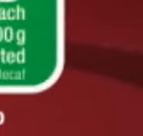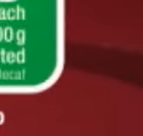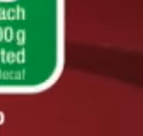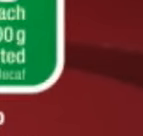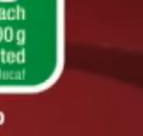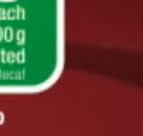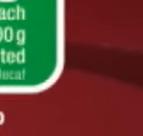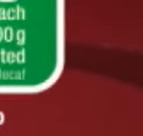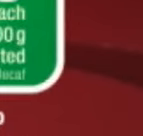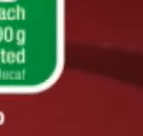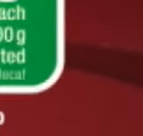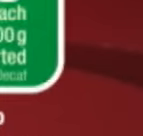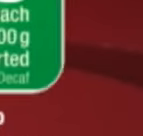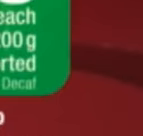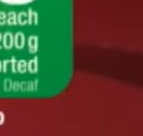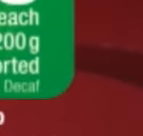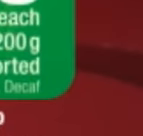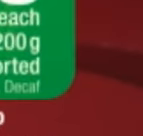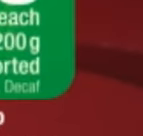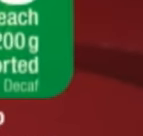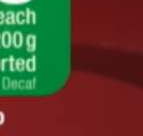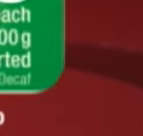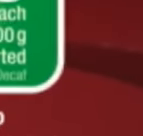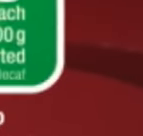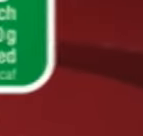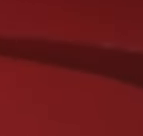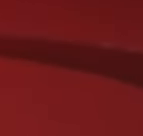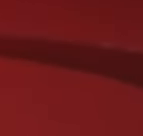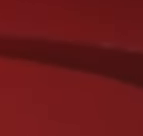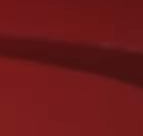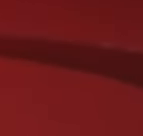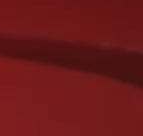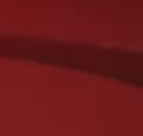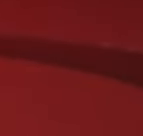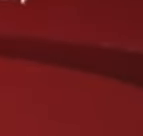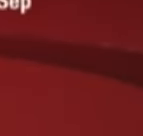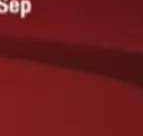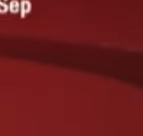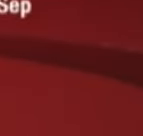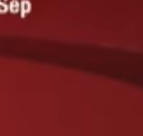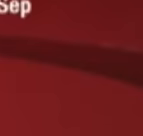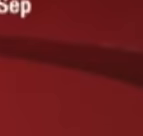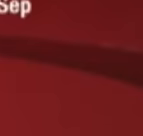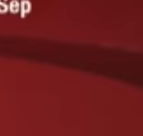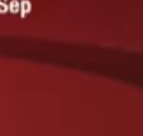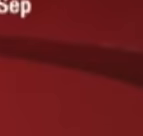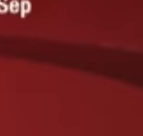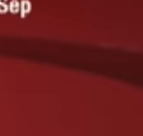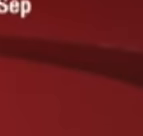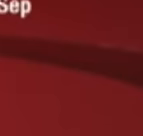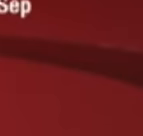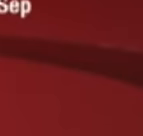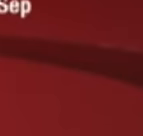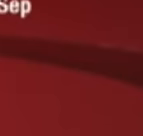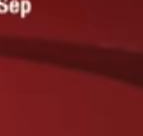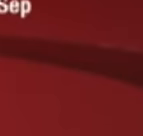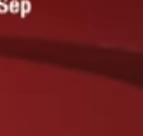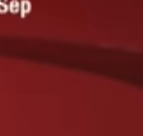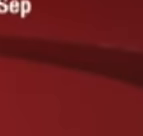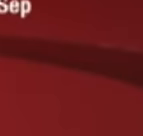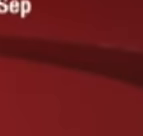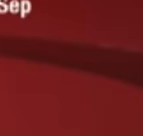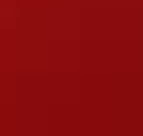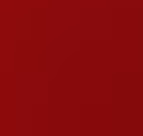Like Nescafe Classic Coffee for only $74.99 and 2-liter Liquifruit for just